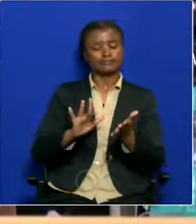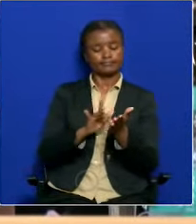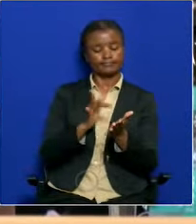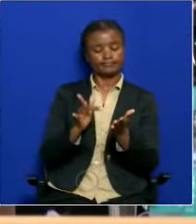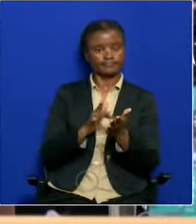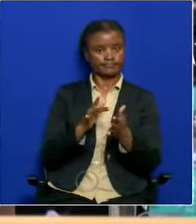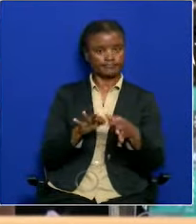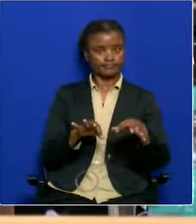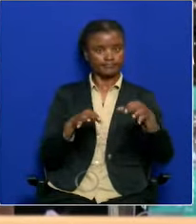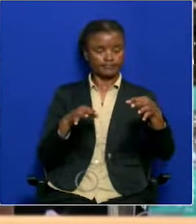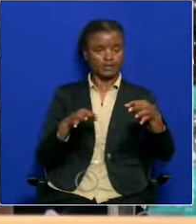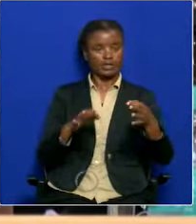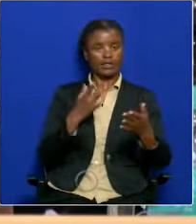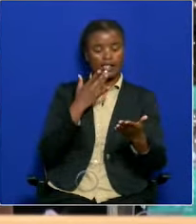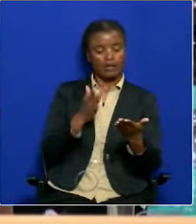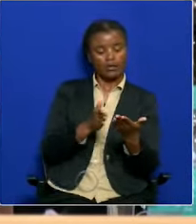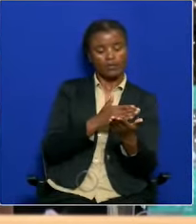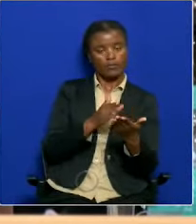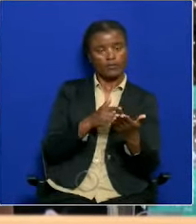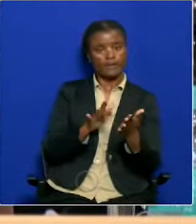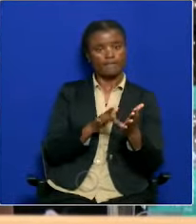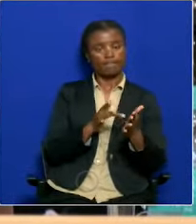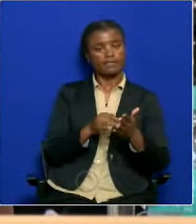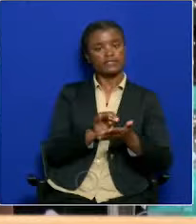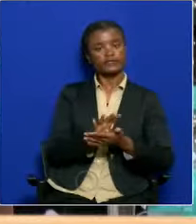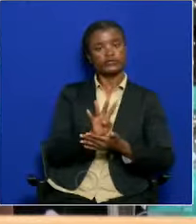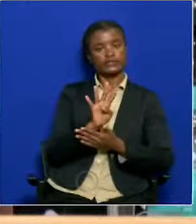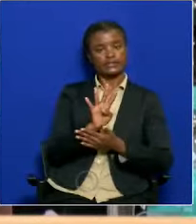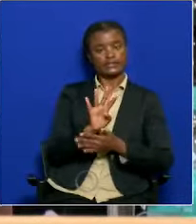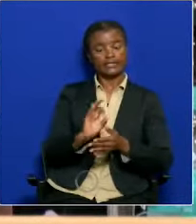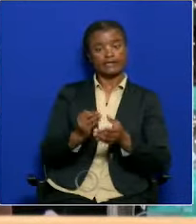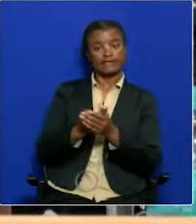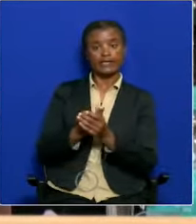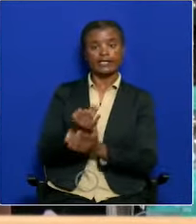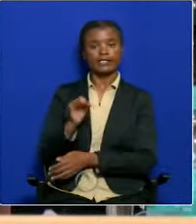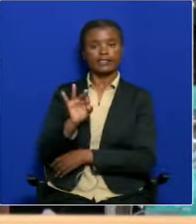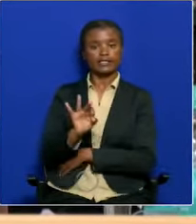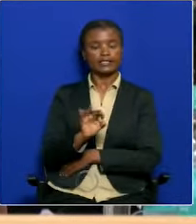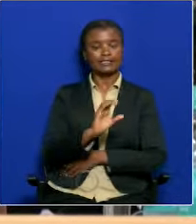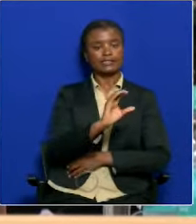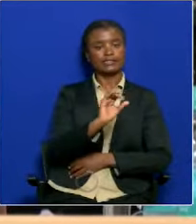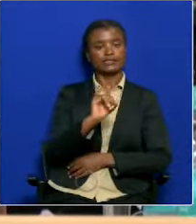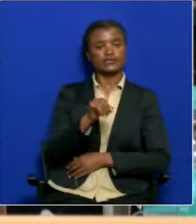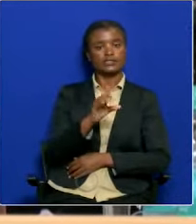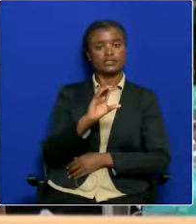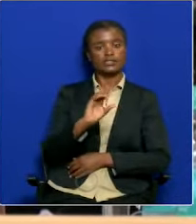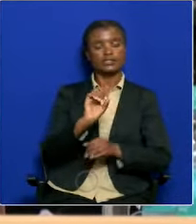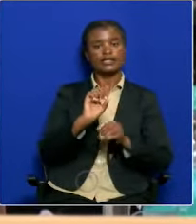of file 3, that is CJC 86.